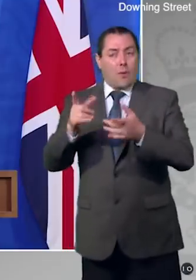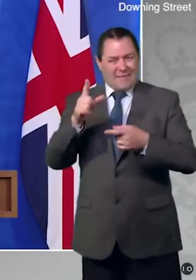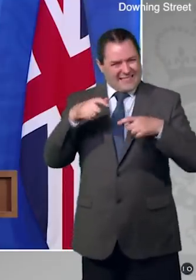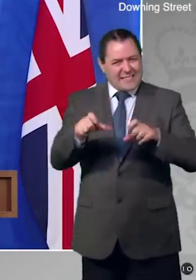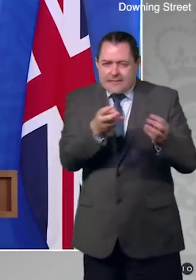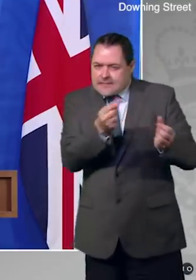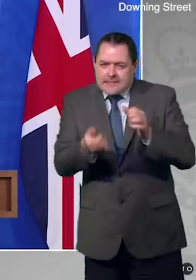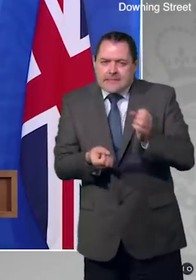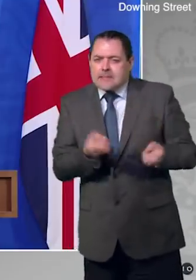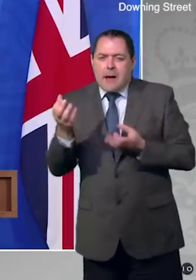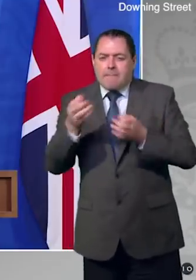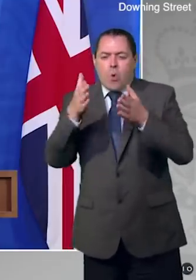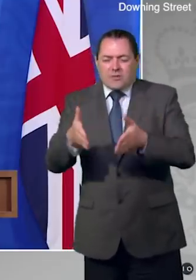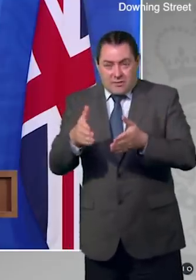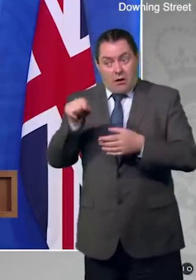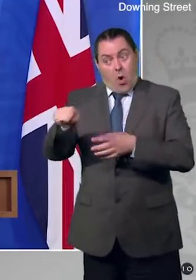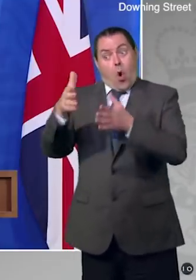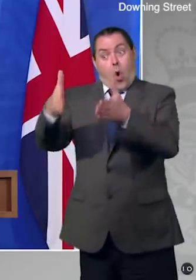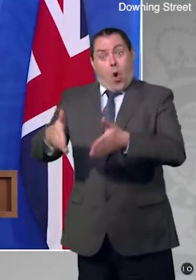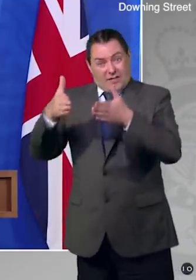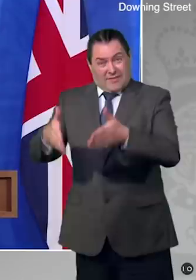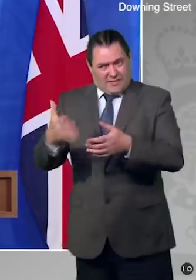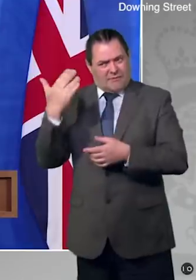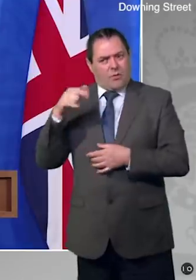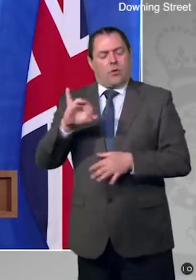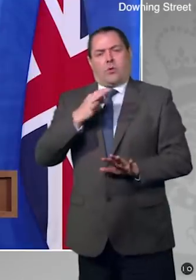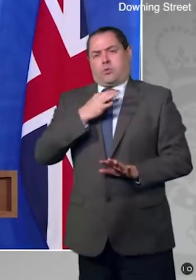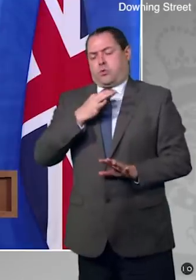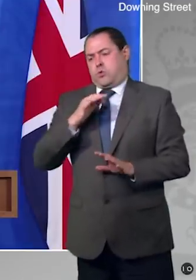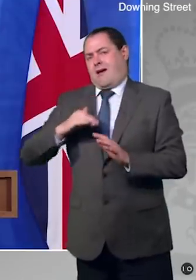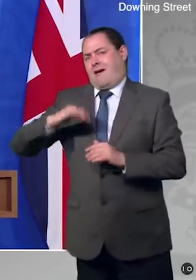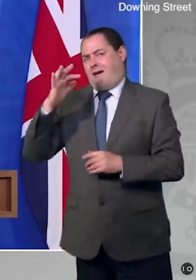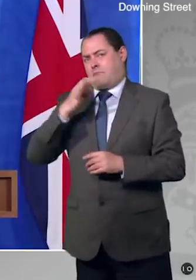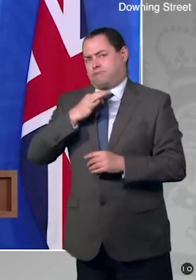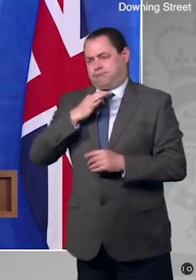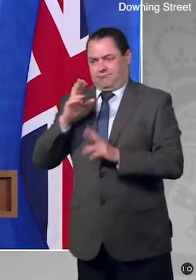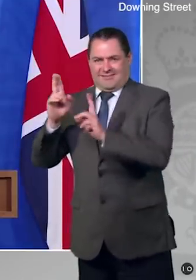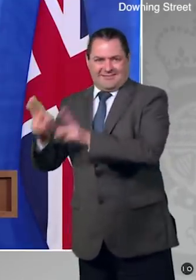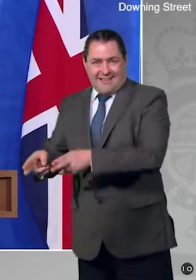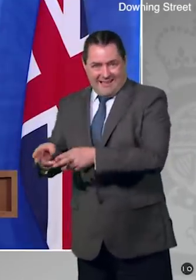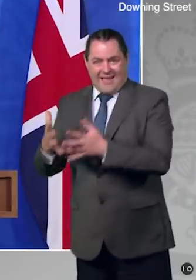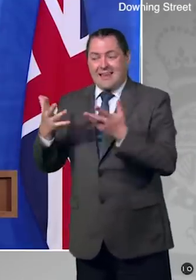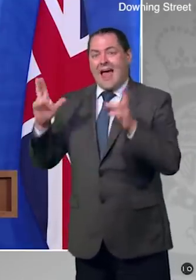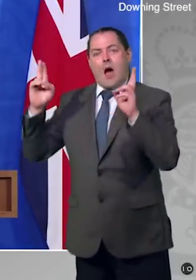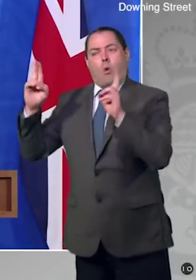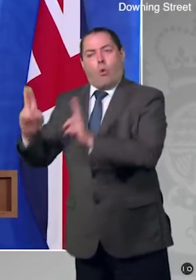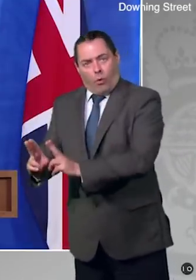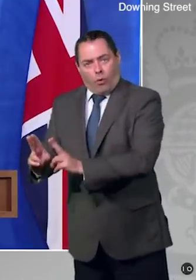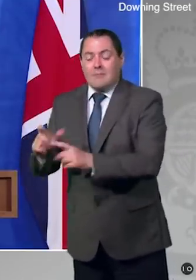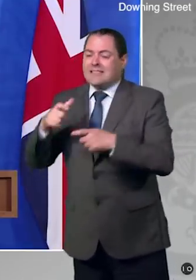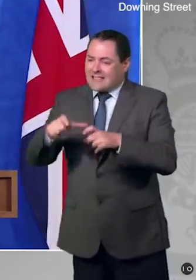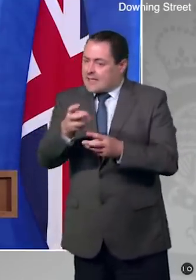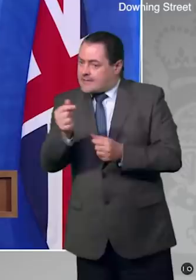death has also been weakened, I'm afraid numbers in intensive care, in ICU, are also